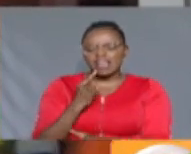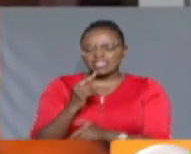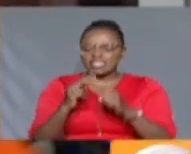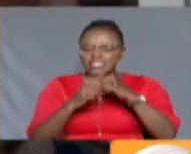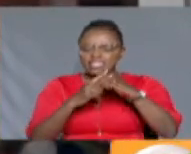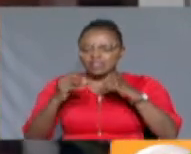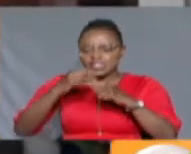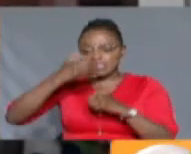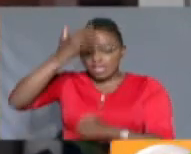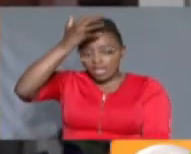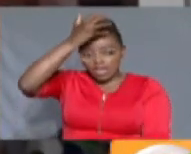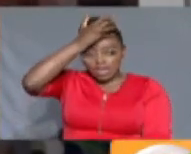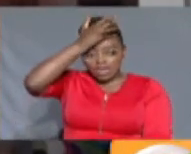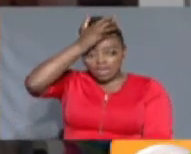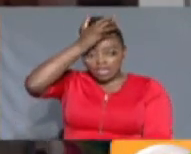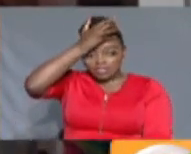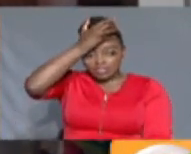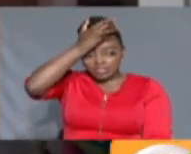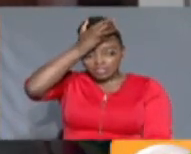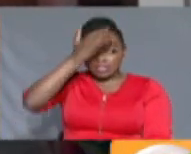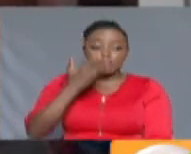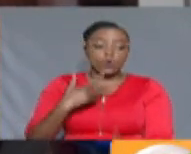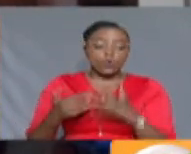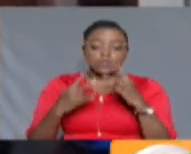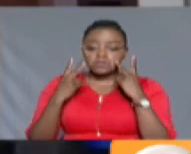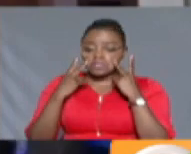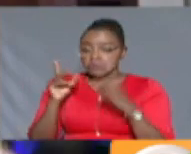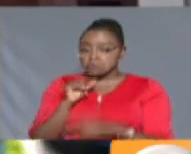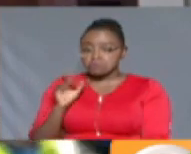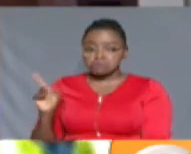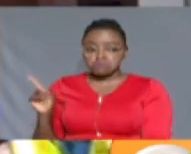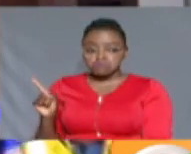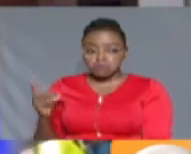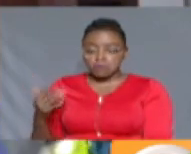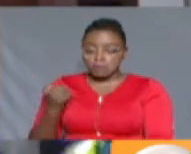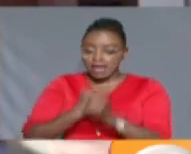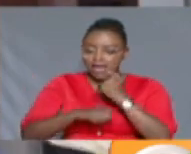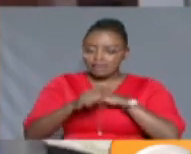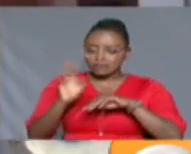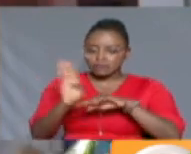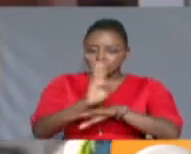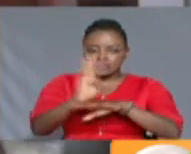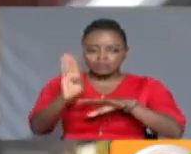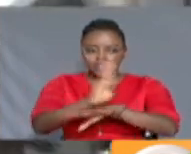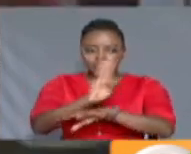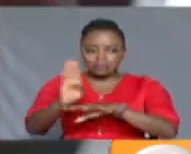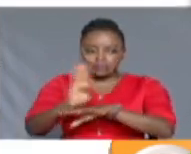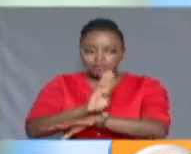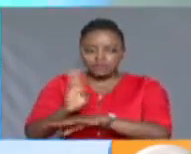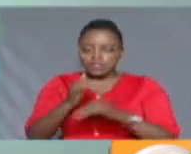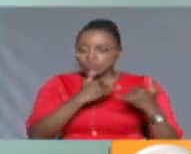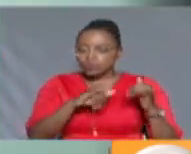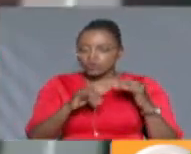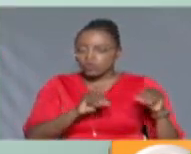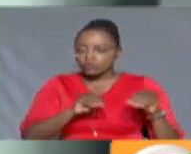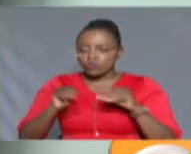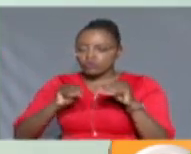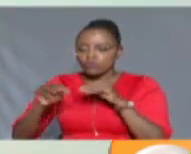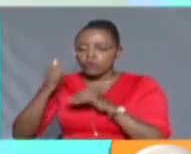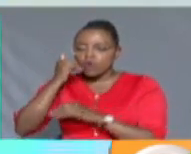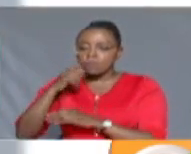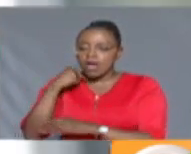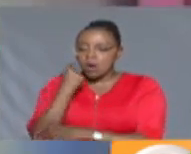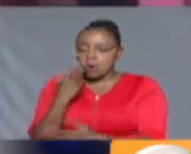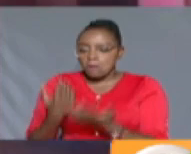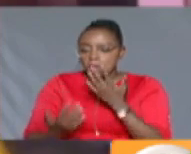170 nurses. And what we can see are frantic activities as they seek to move patients, especially those